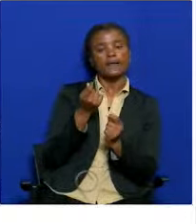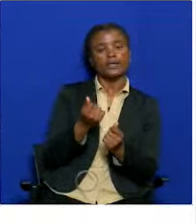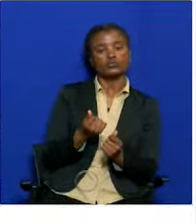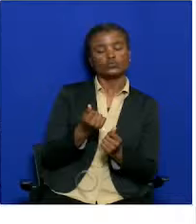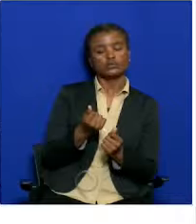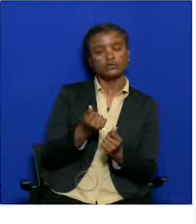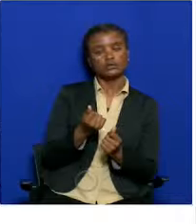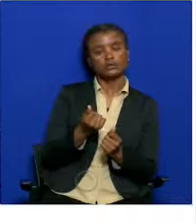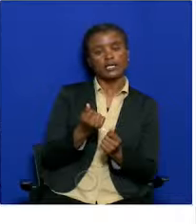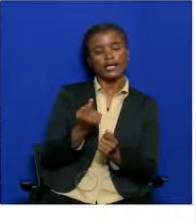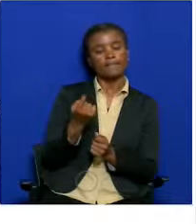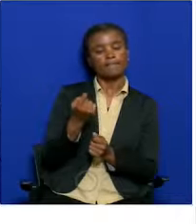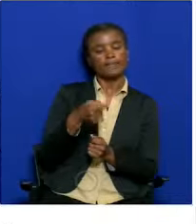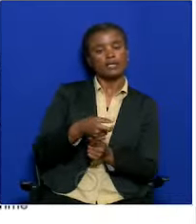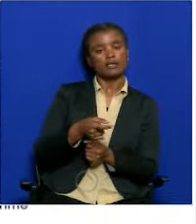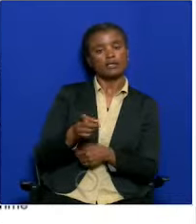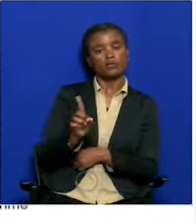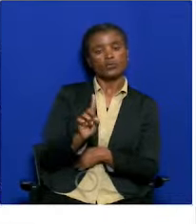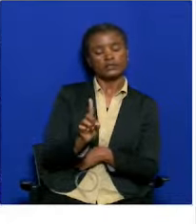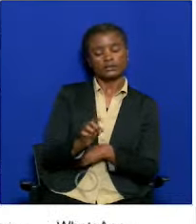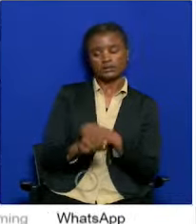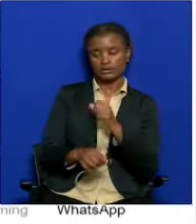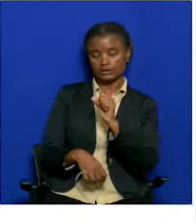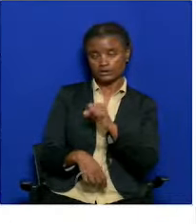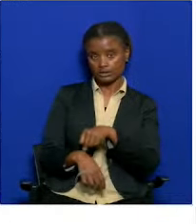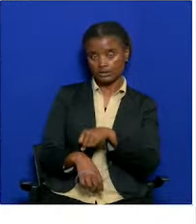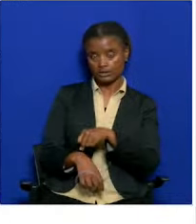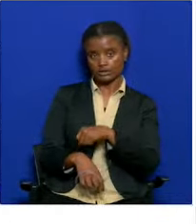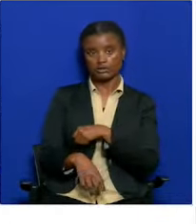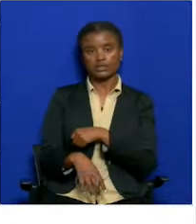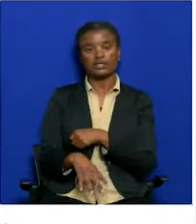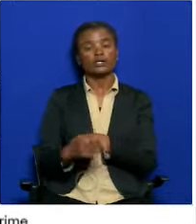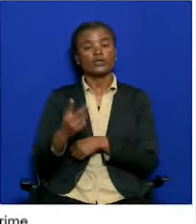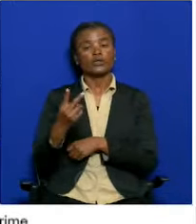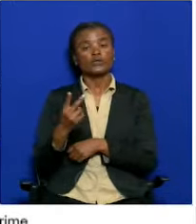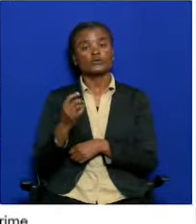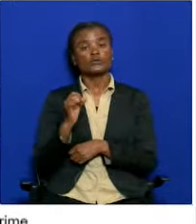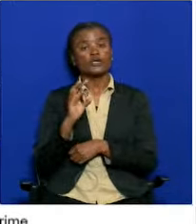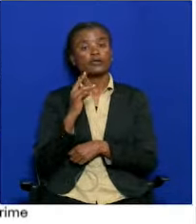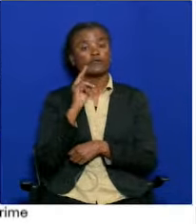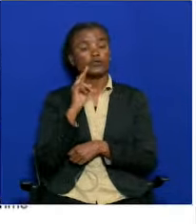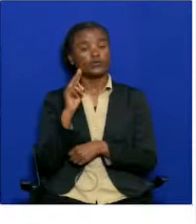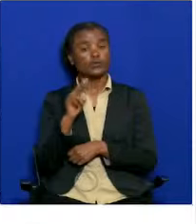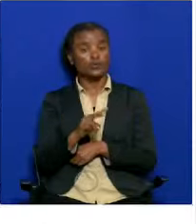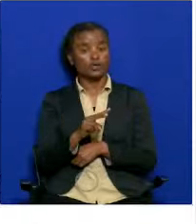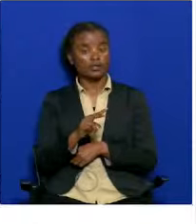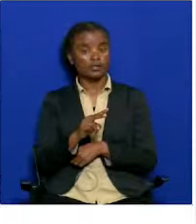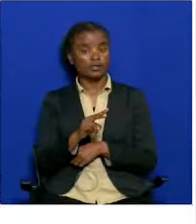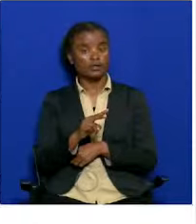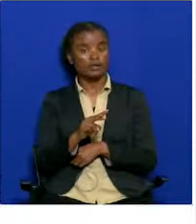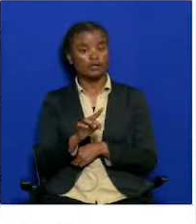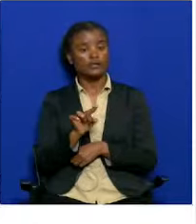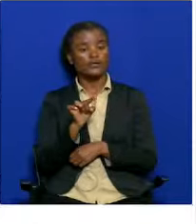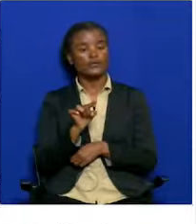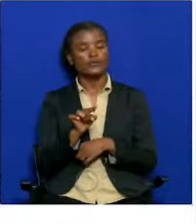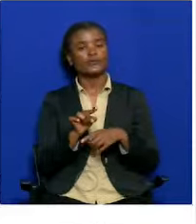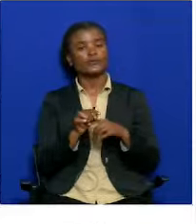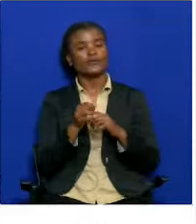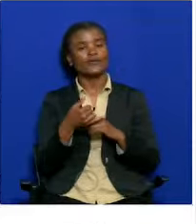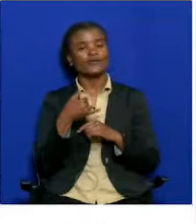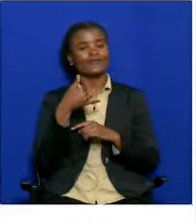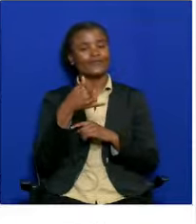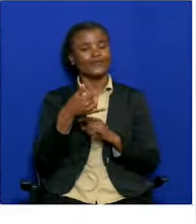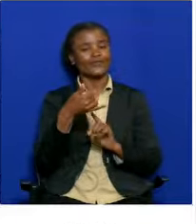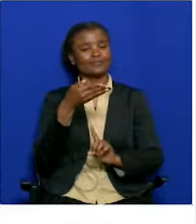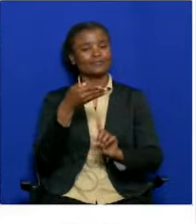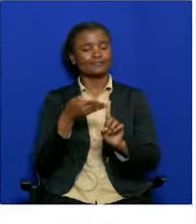Yes. And then, if you look, you then call Sergeant Ngosi